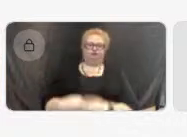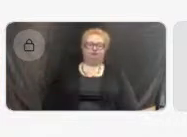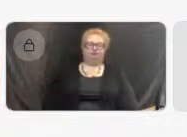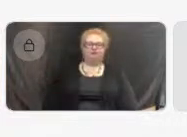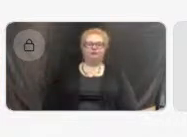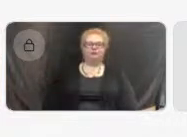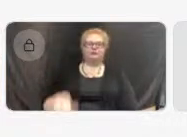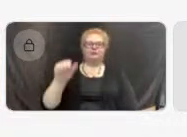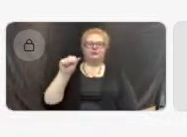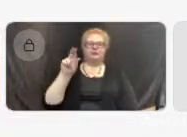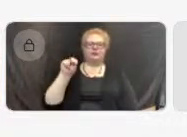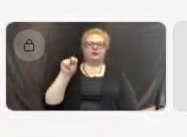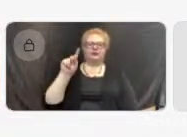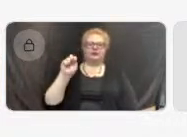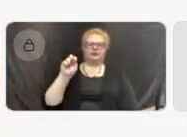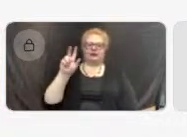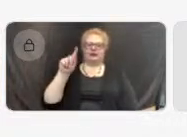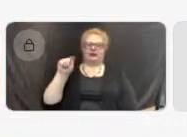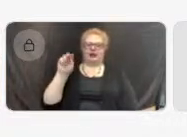Annette Shed.